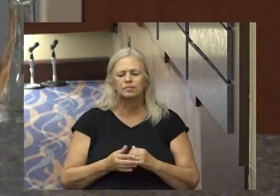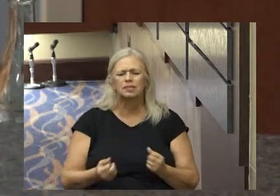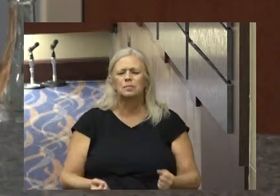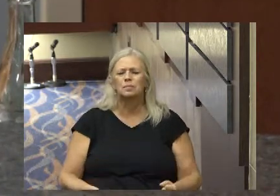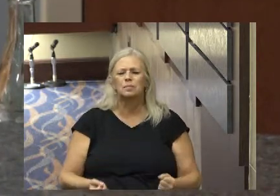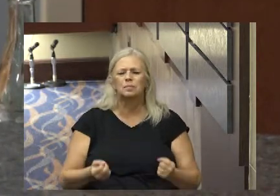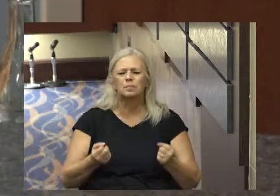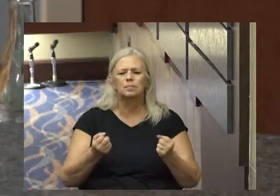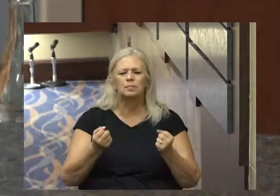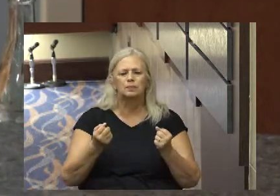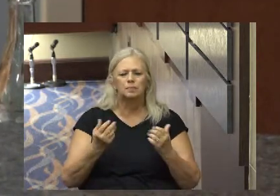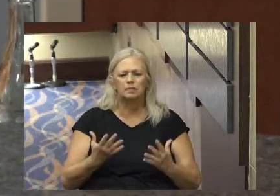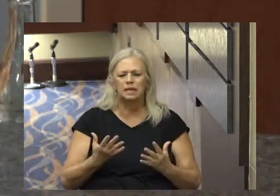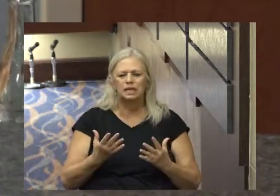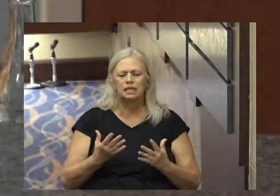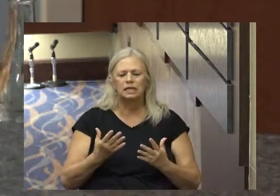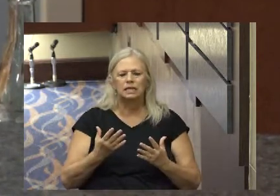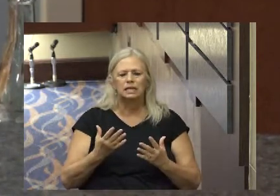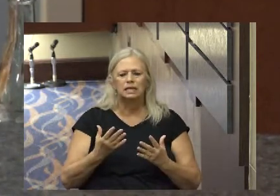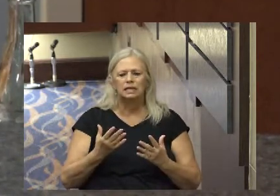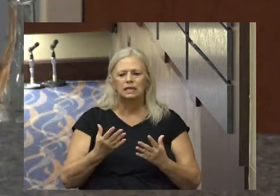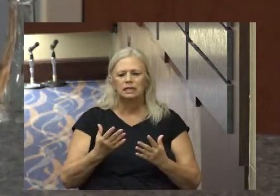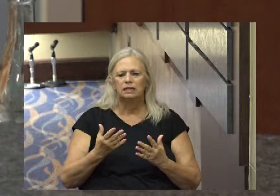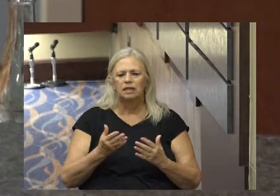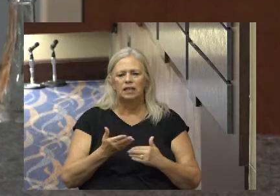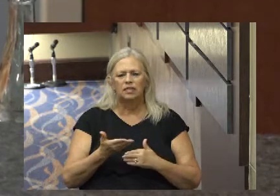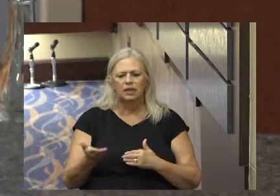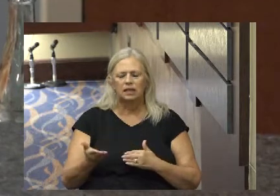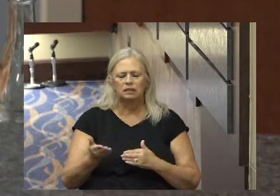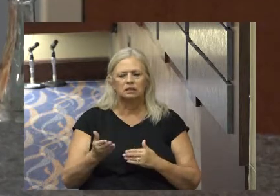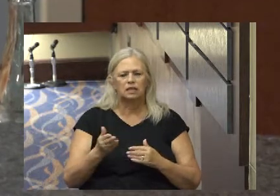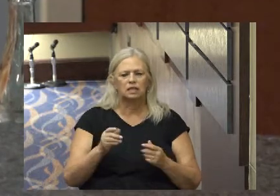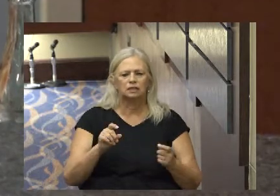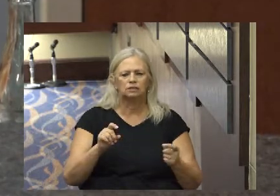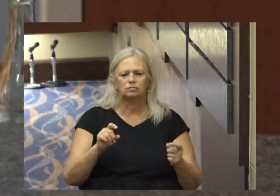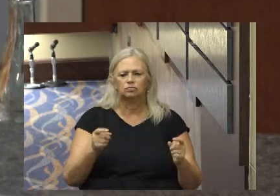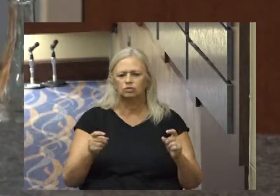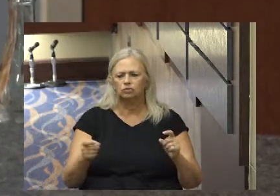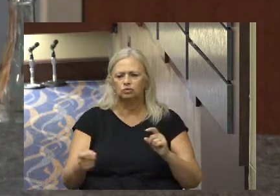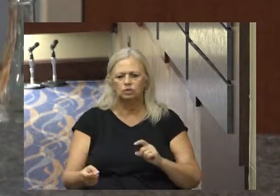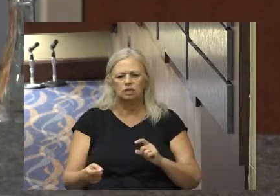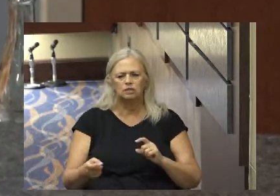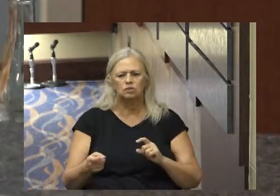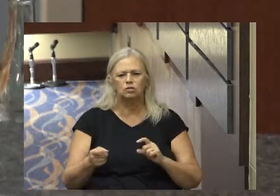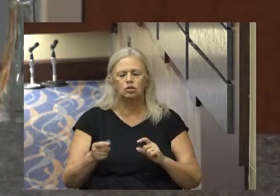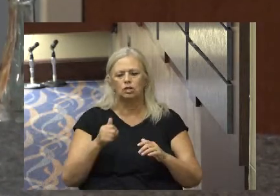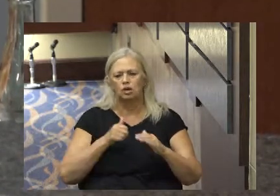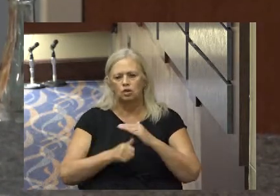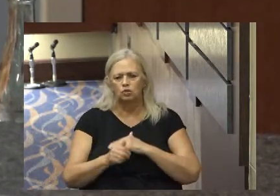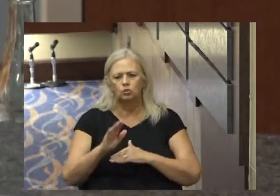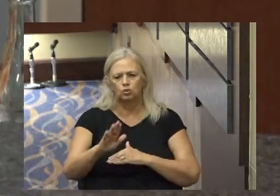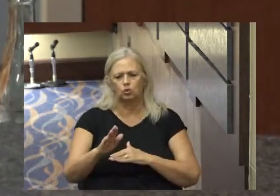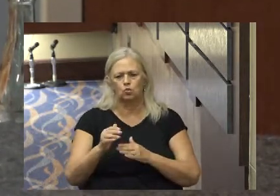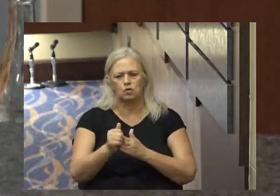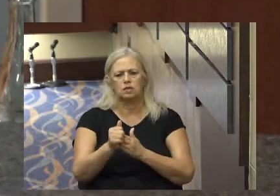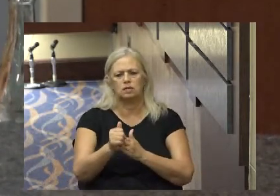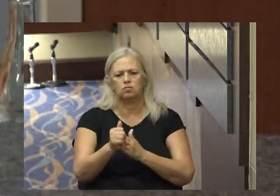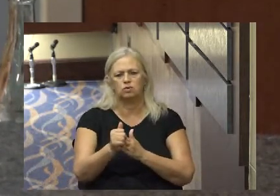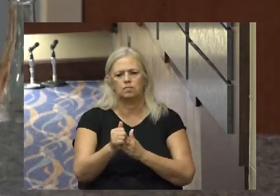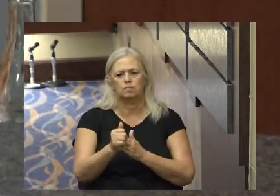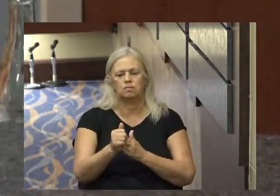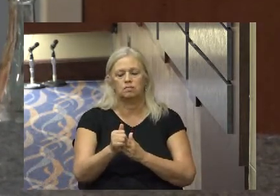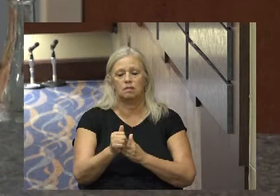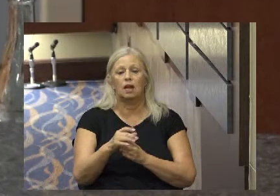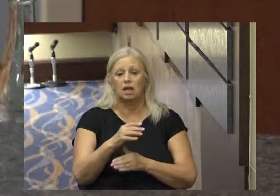many rocks that have been unturned in this council, in this past council, under your leadership, and they were